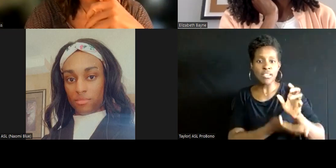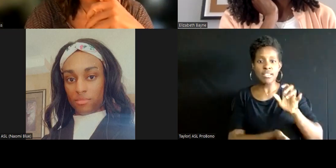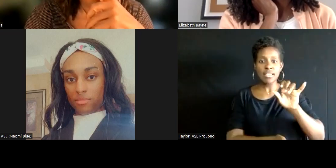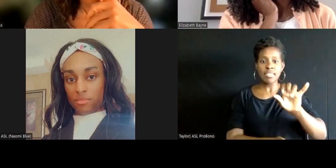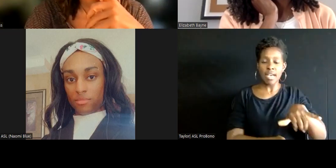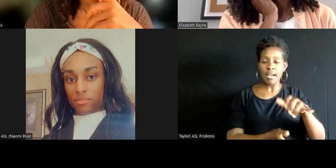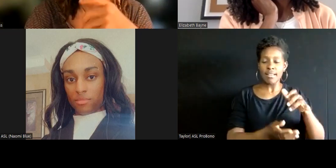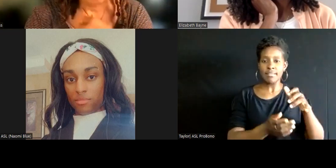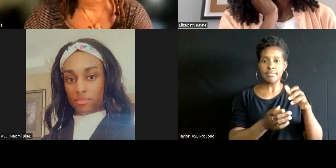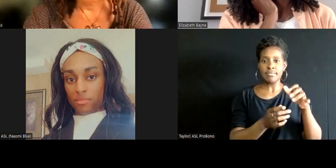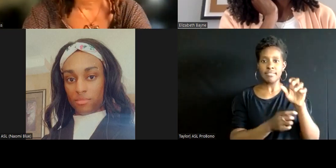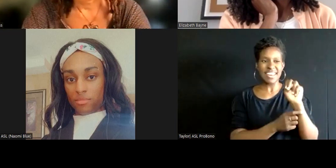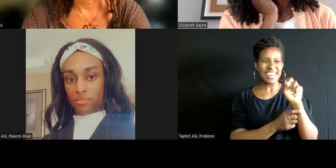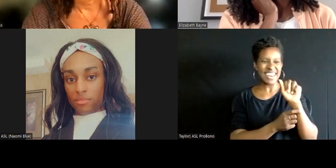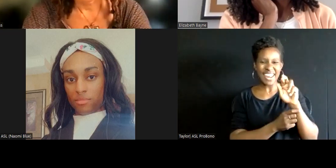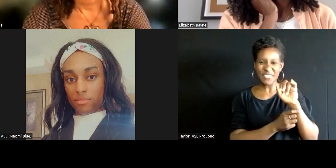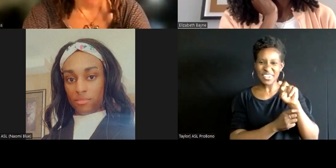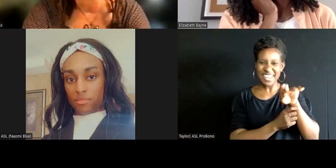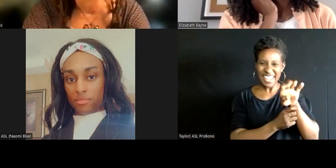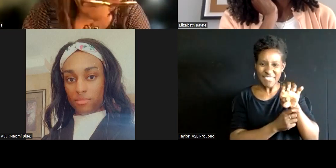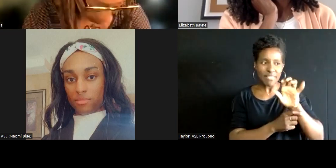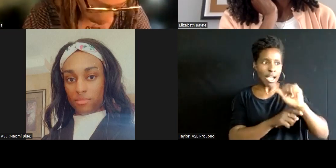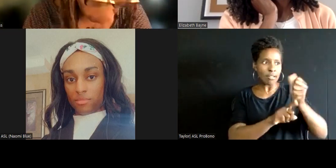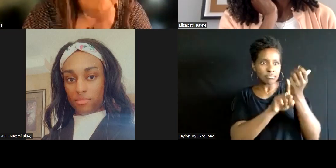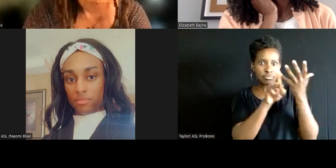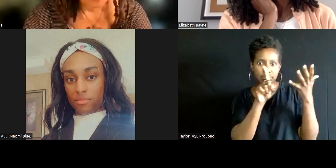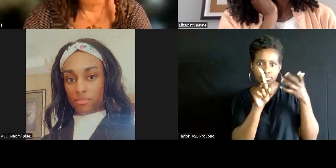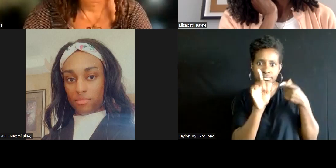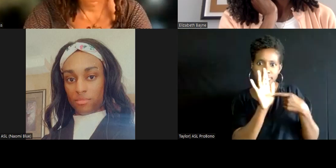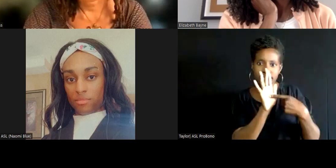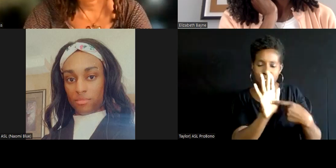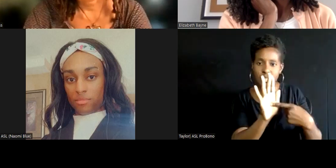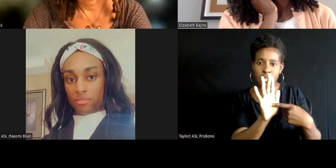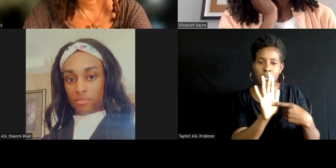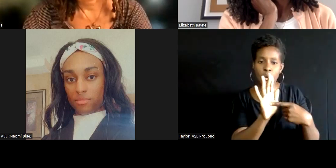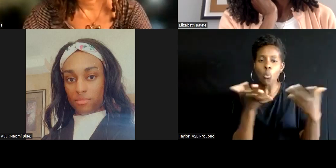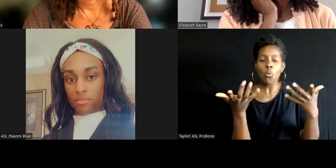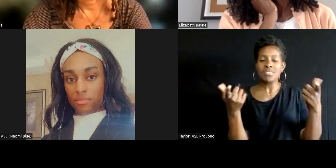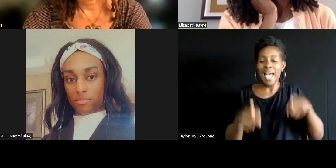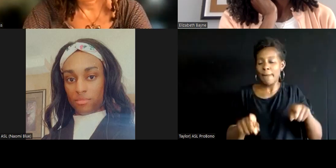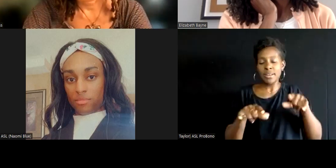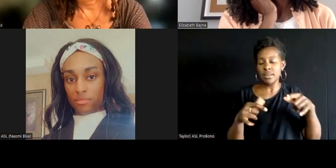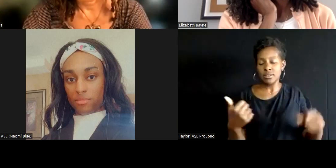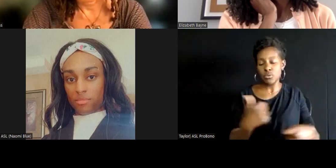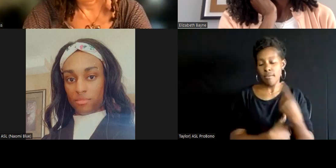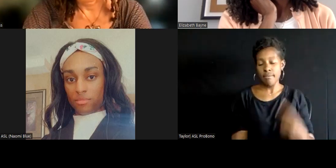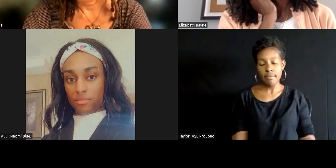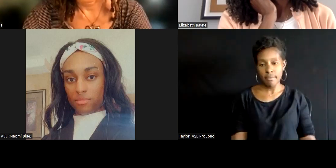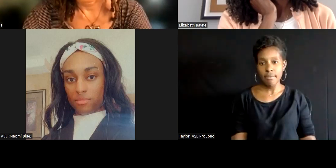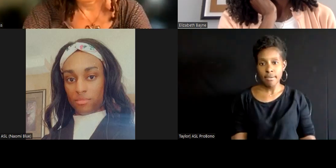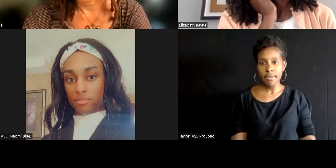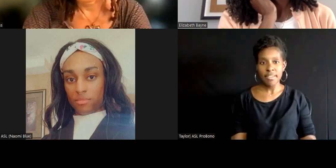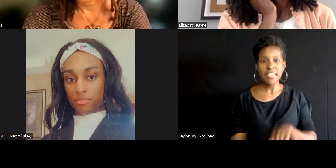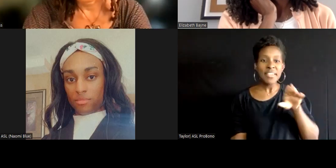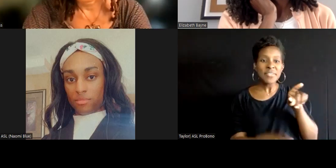begin to highlight the condition that we are in. And I also wanted to say, June, love